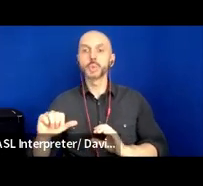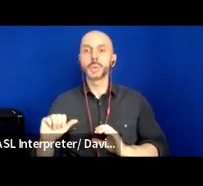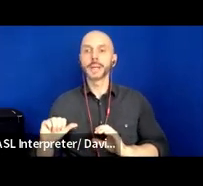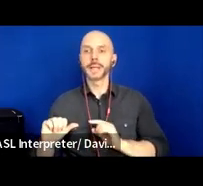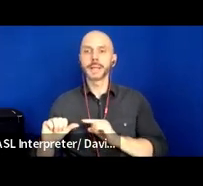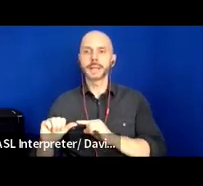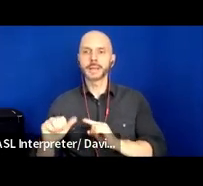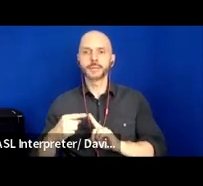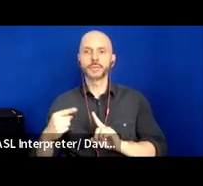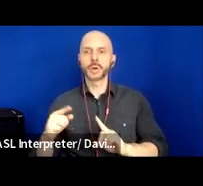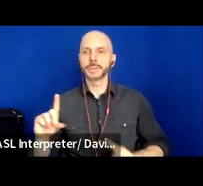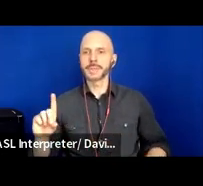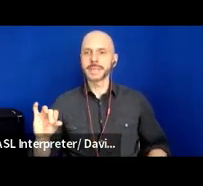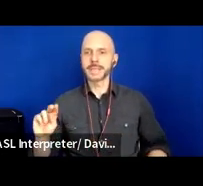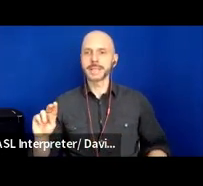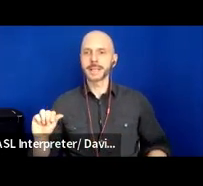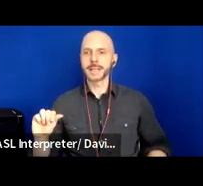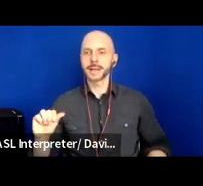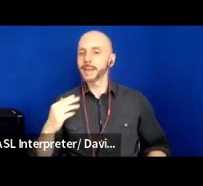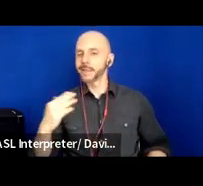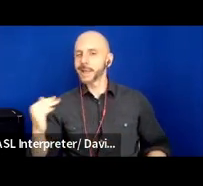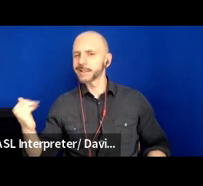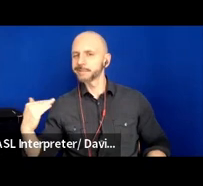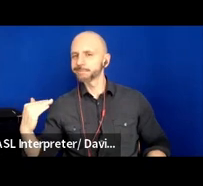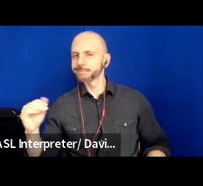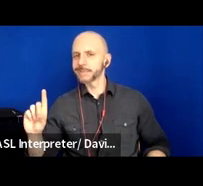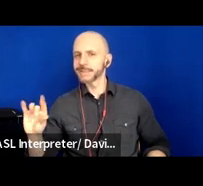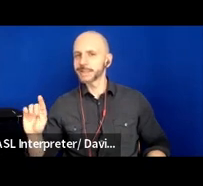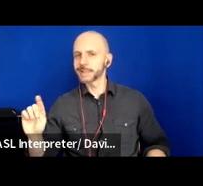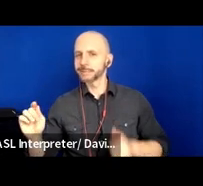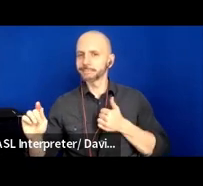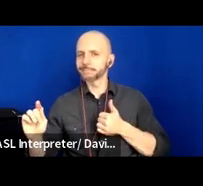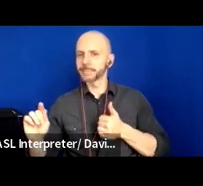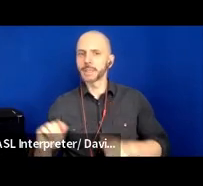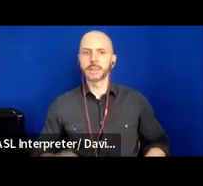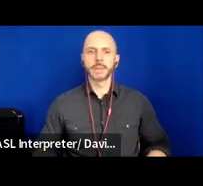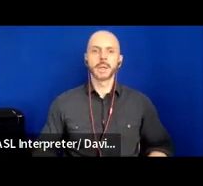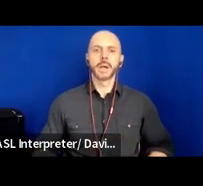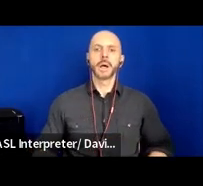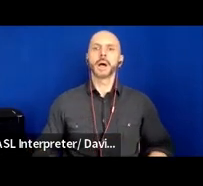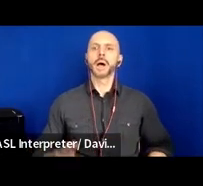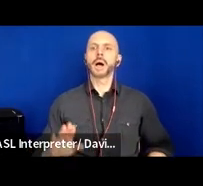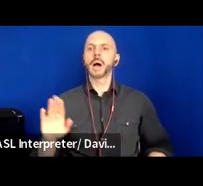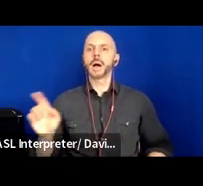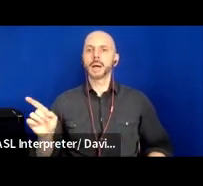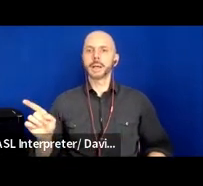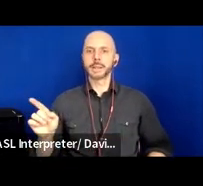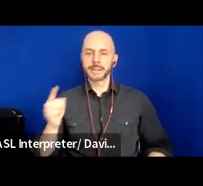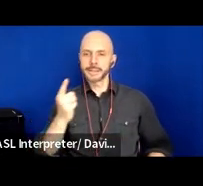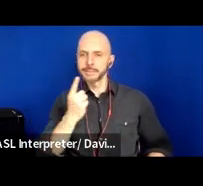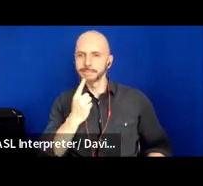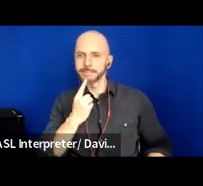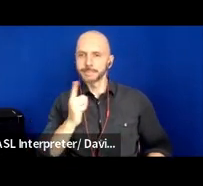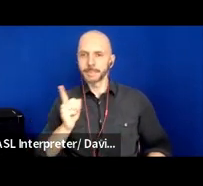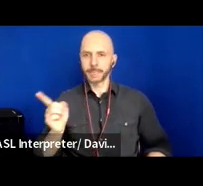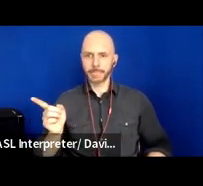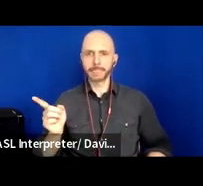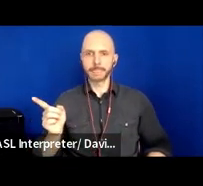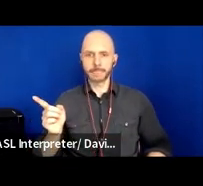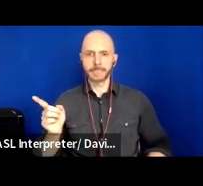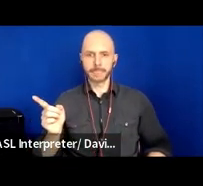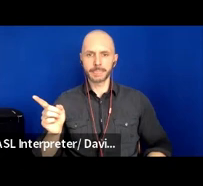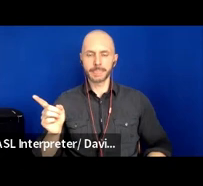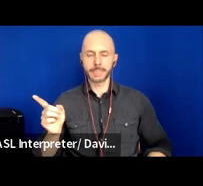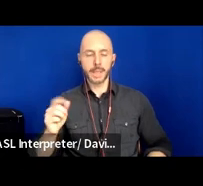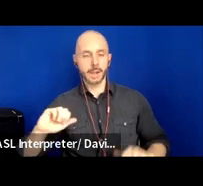Thanks, Dina, for sending this in. It says, I find a lot of people feel anxious about engaging in conversations or